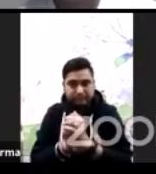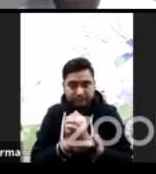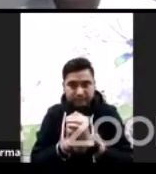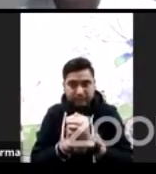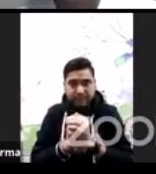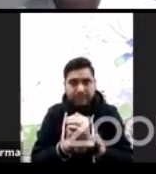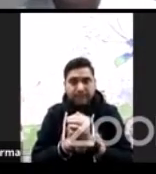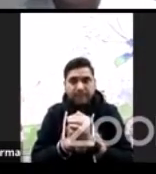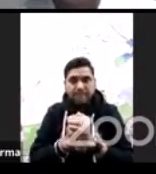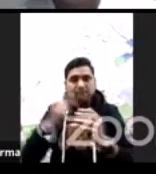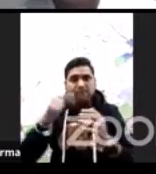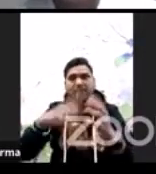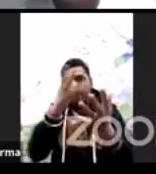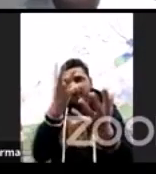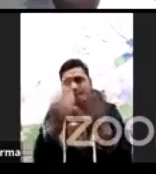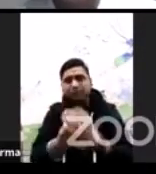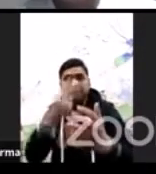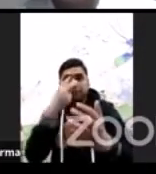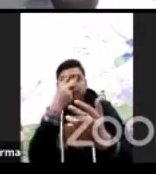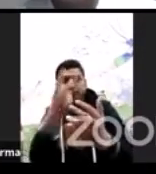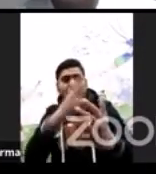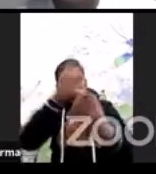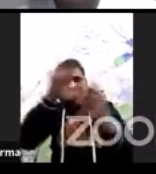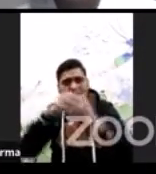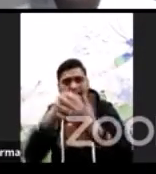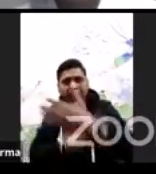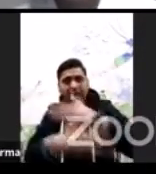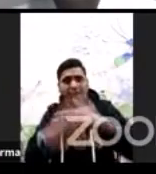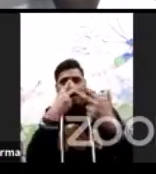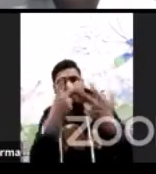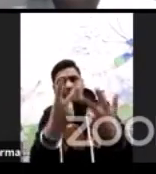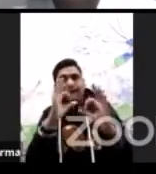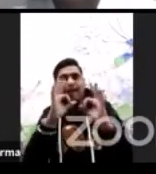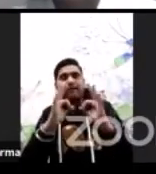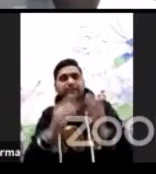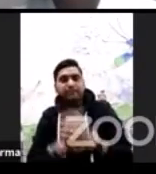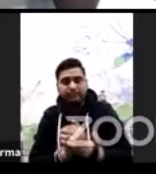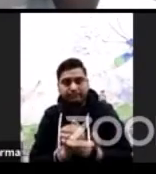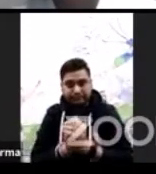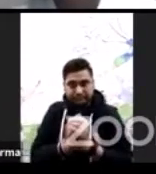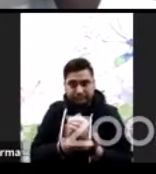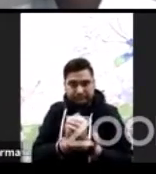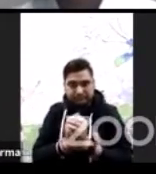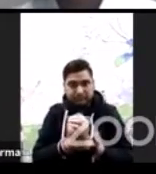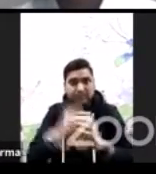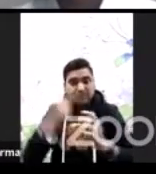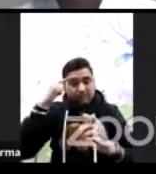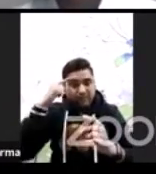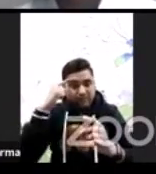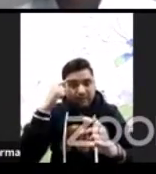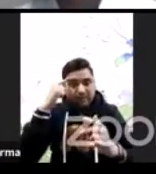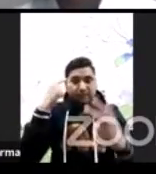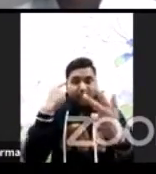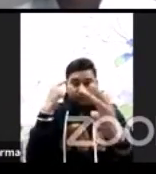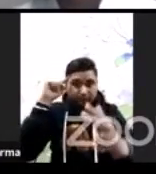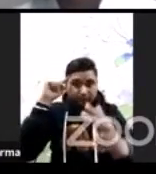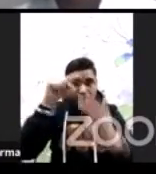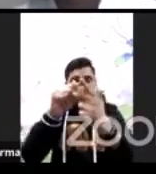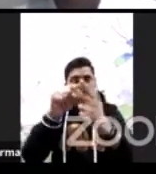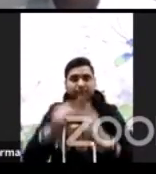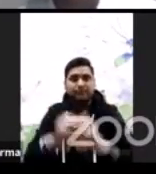that will catch people's attention at the very beginning. So please apply your minds to it.